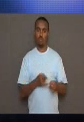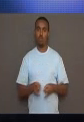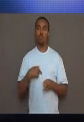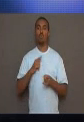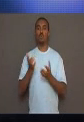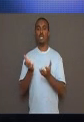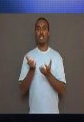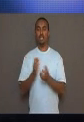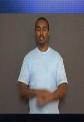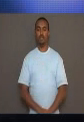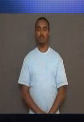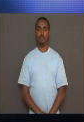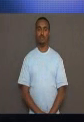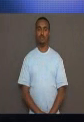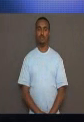we need.